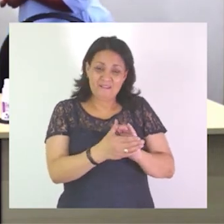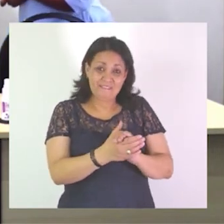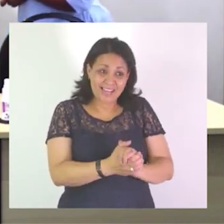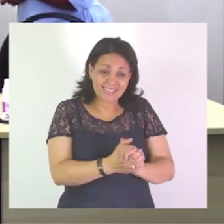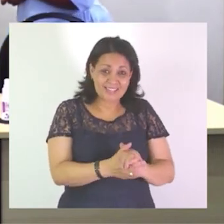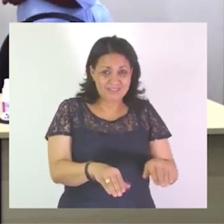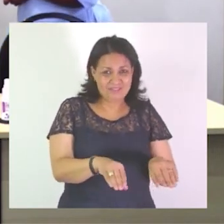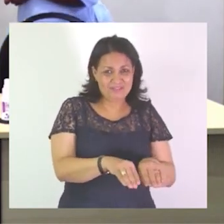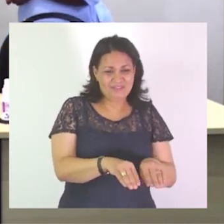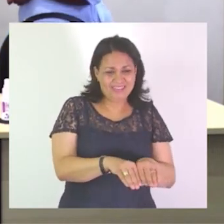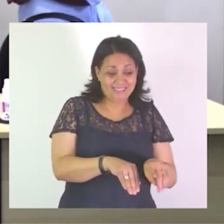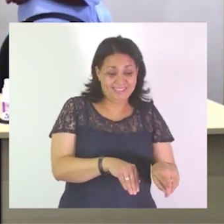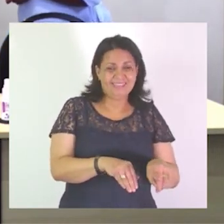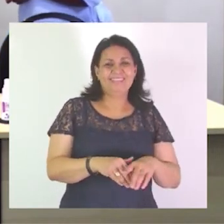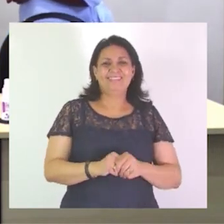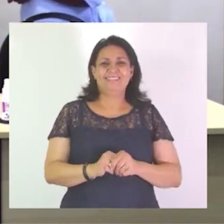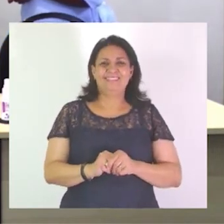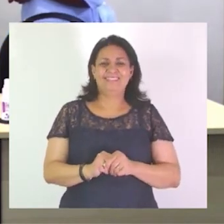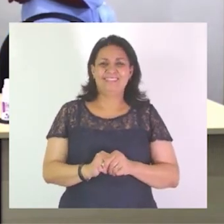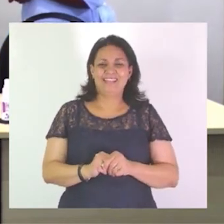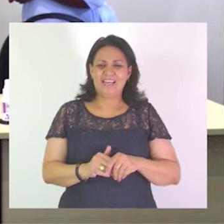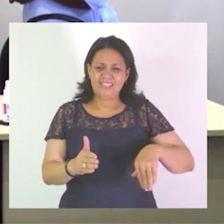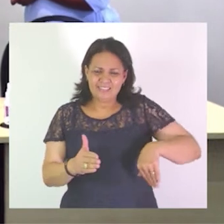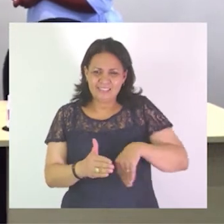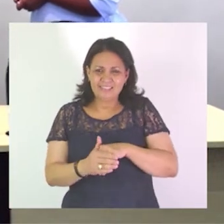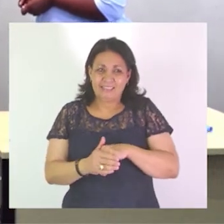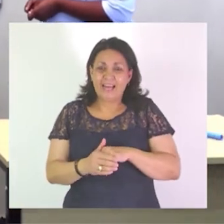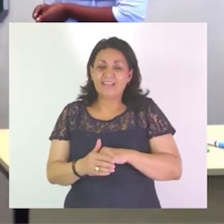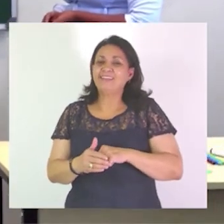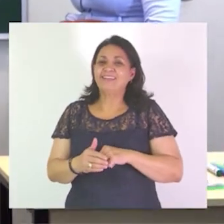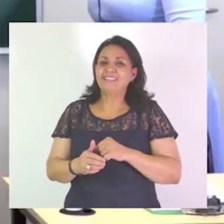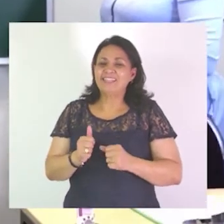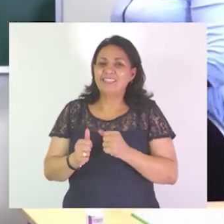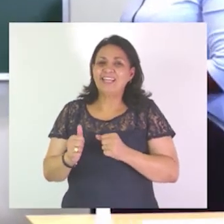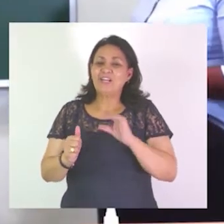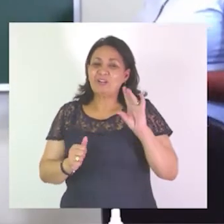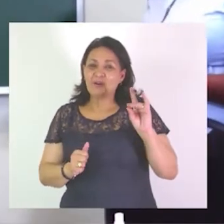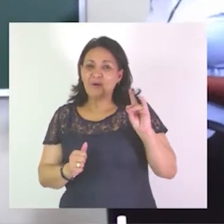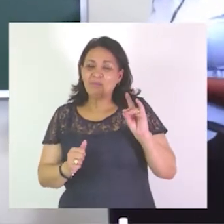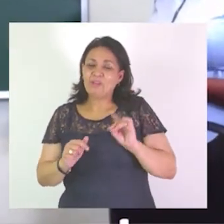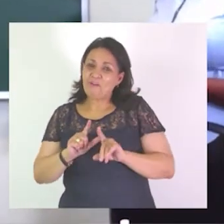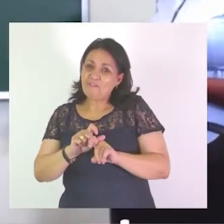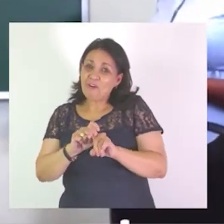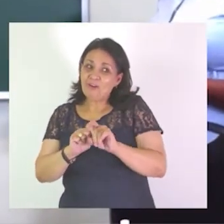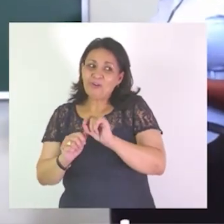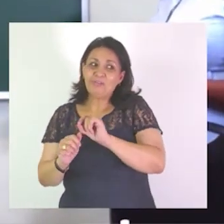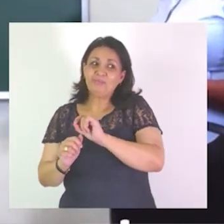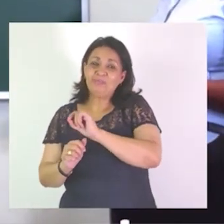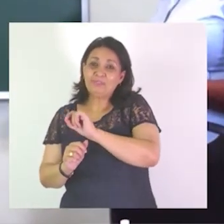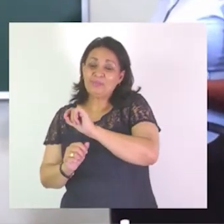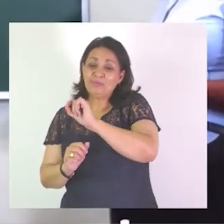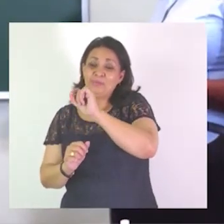us. Let's go. Chase the dog. Make sure you follow the lines and you trace. Very